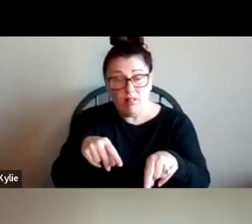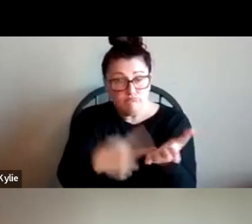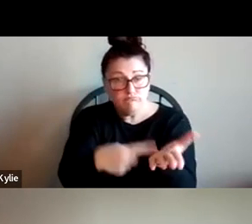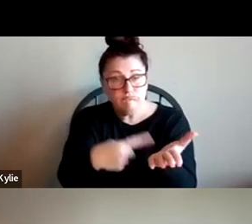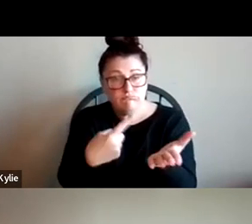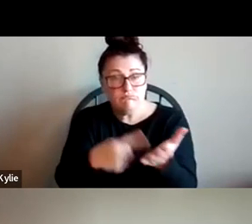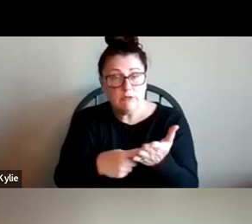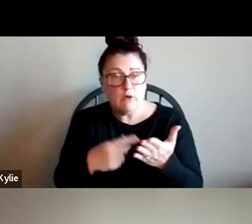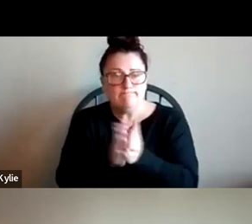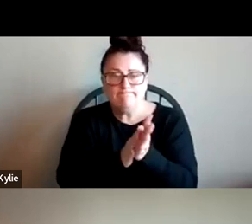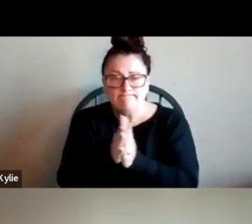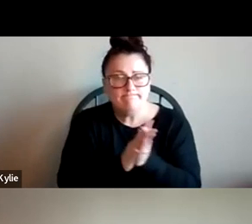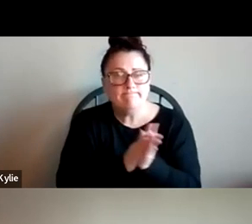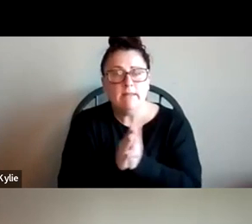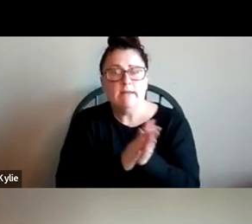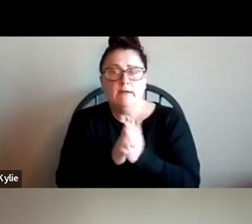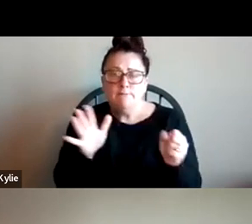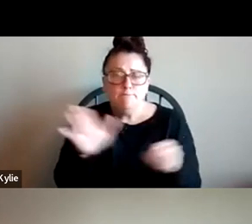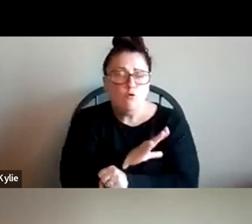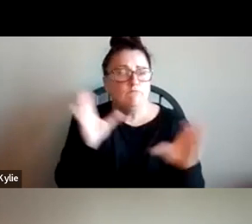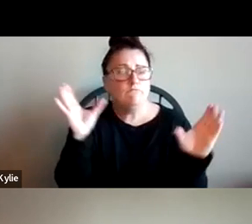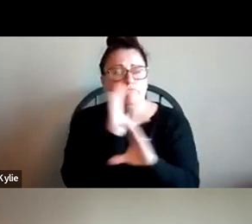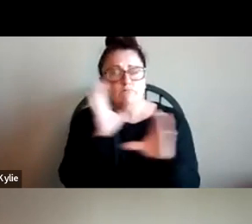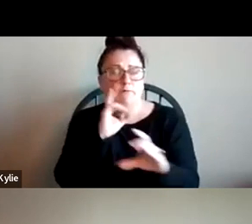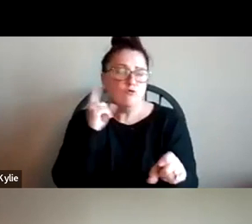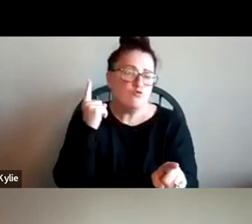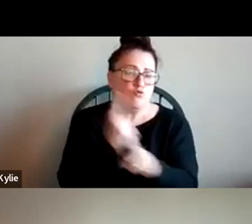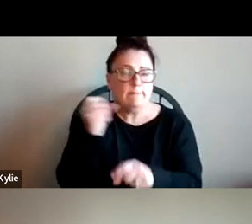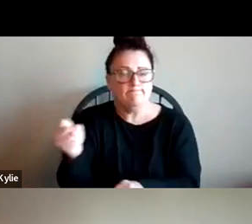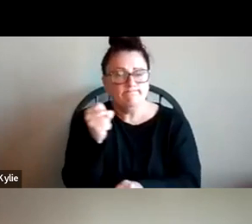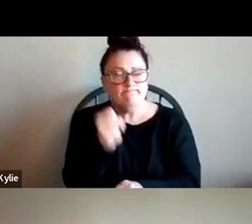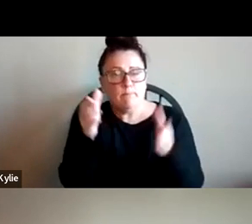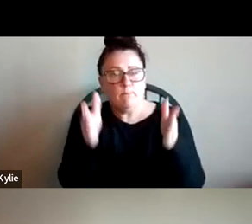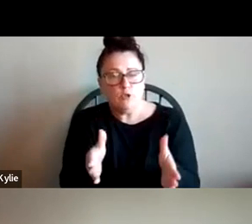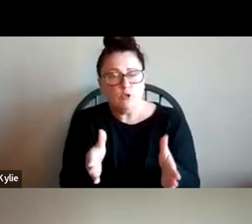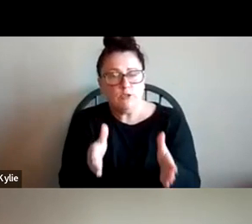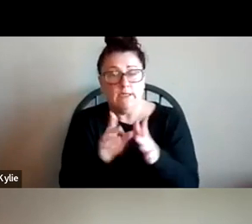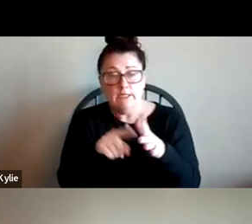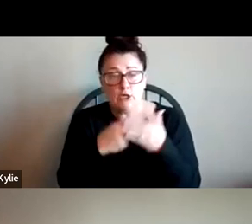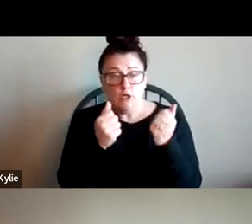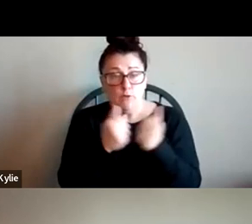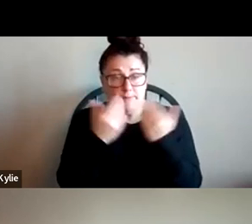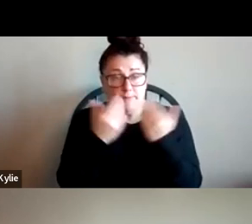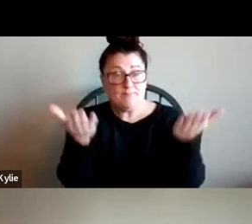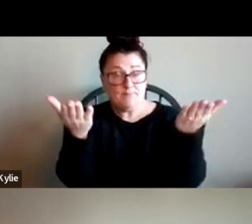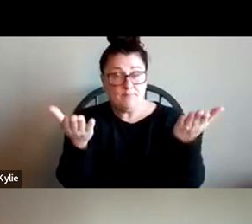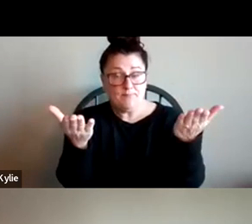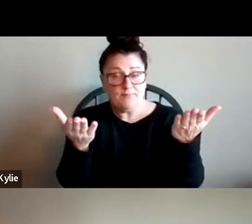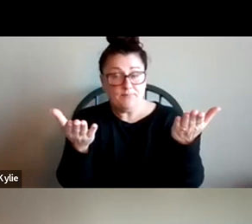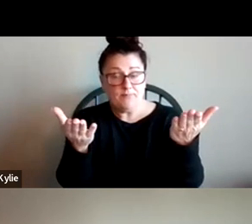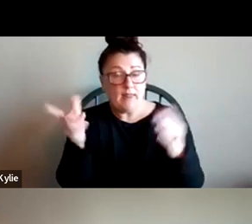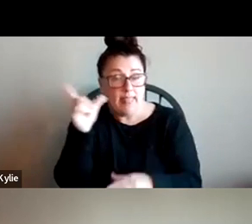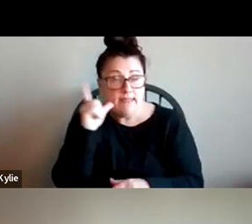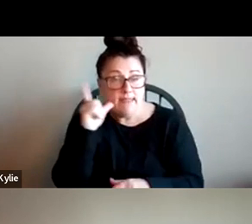eager to engage in a full search for the right candidate. And this begins with hearing from you